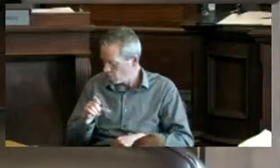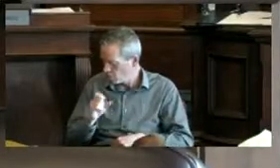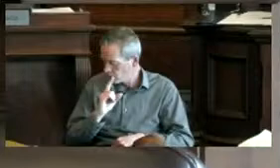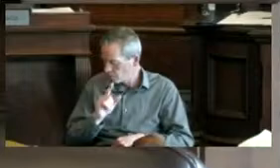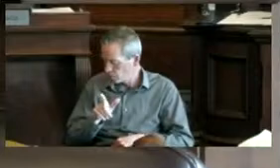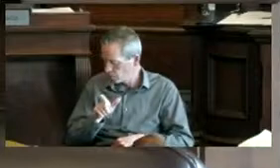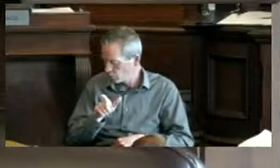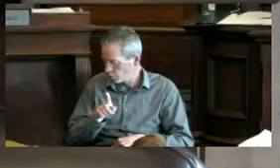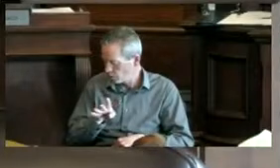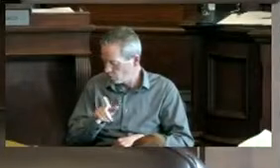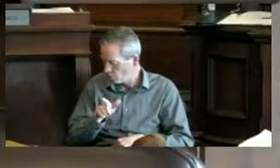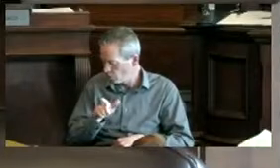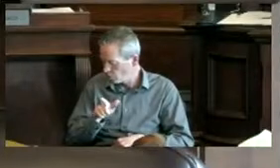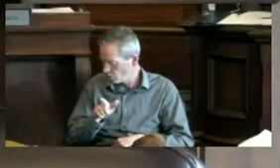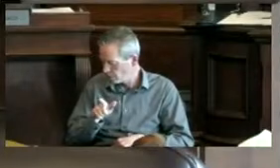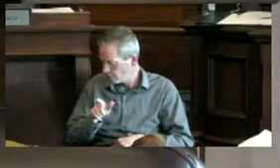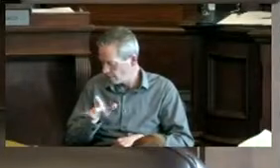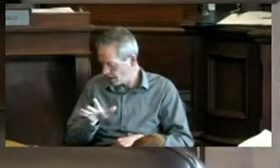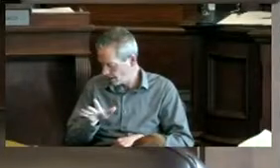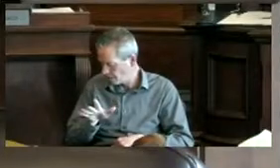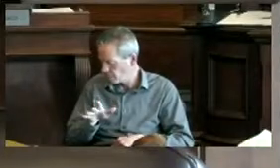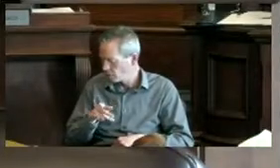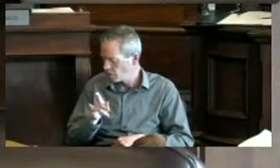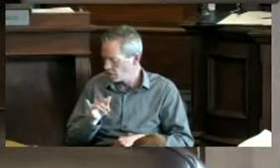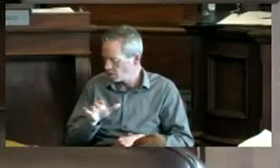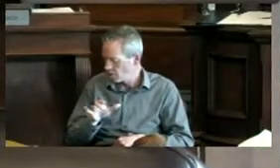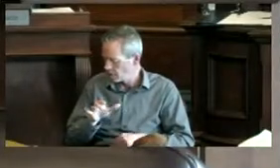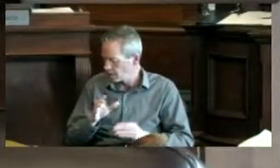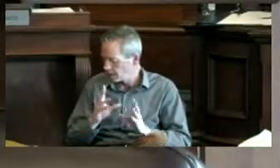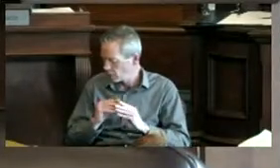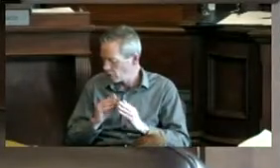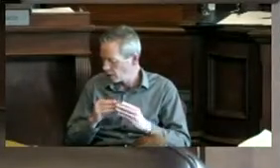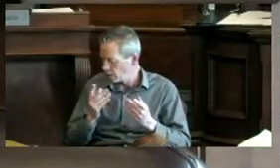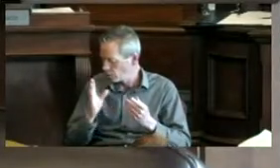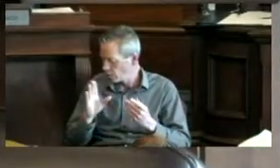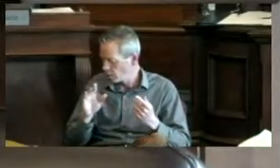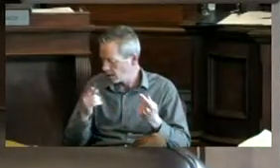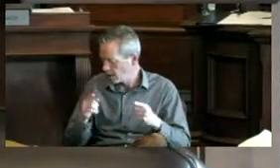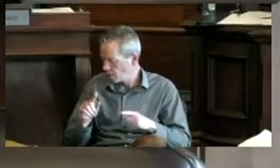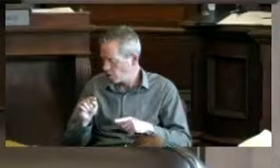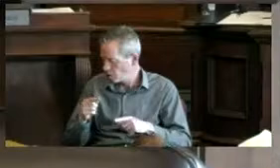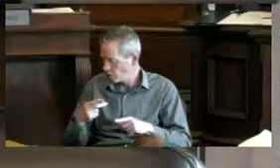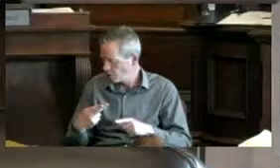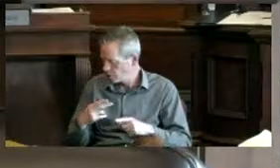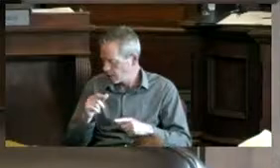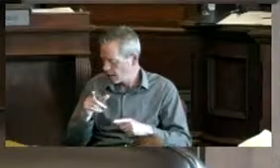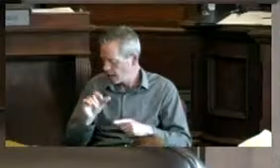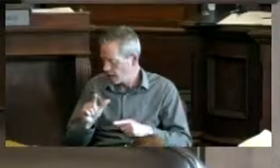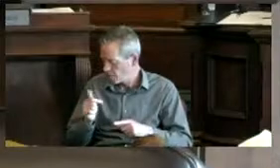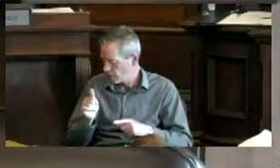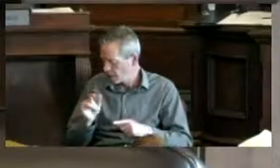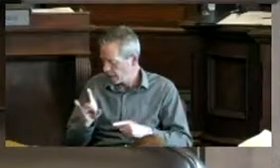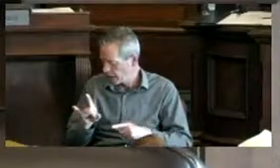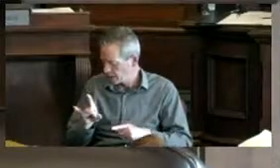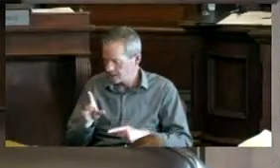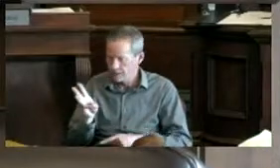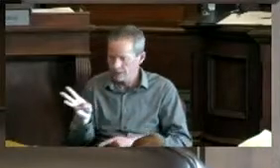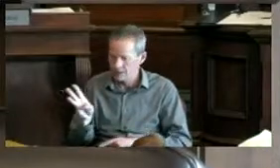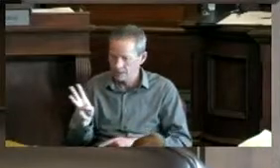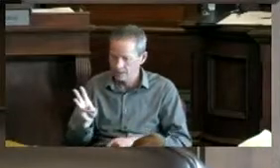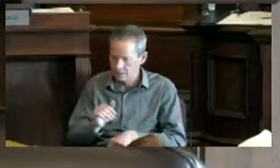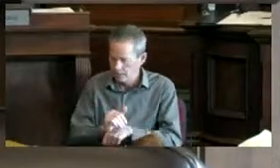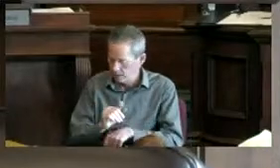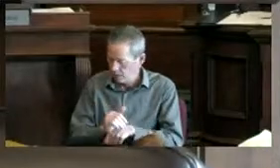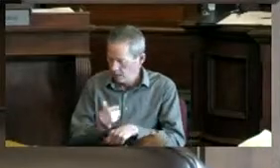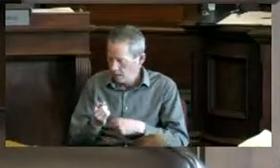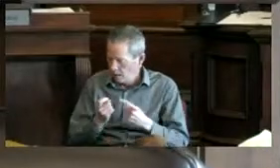for 2024-25, a public hearing to be held on Thursday, April 18th, 2024 at 6 p.m.